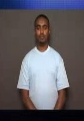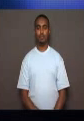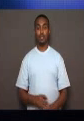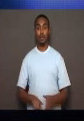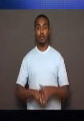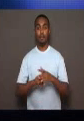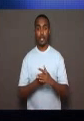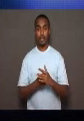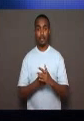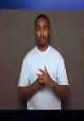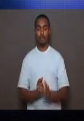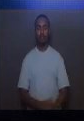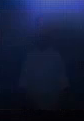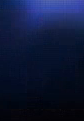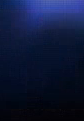Begin.